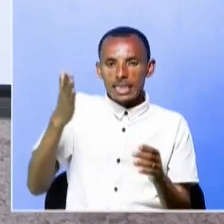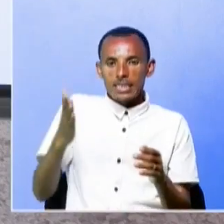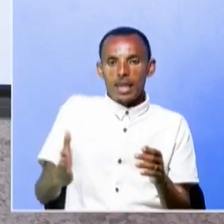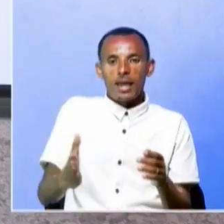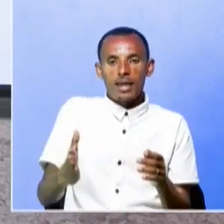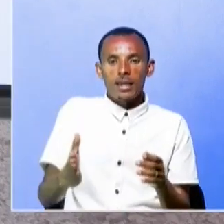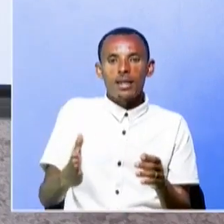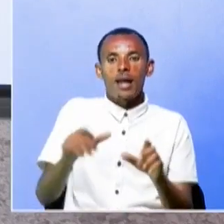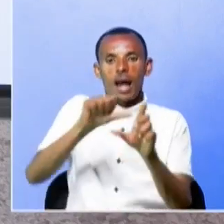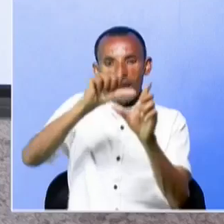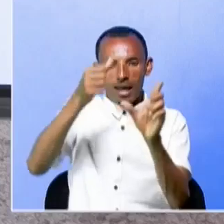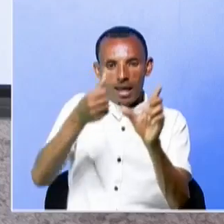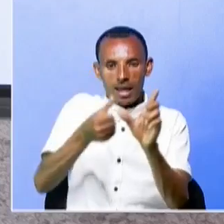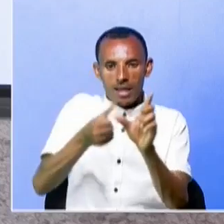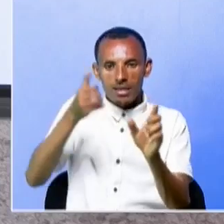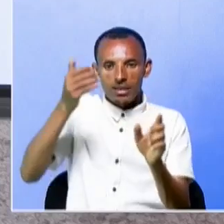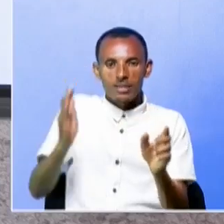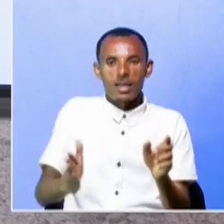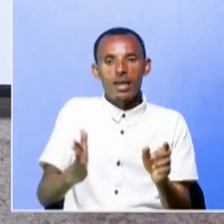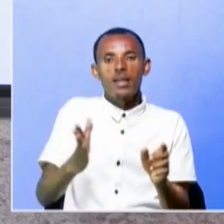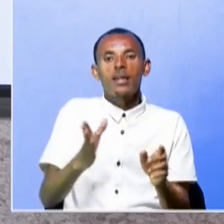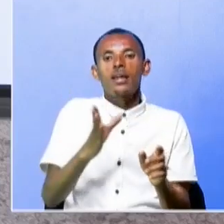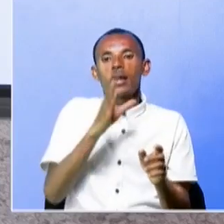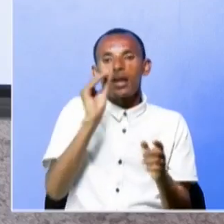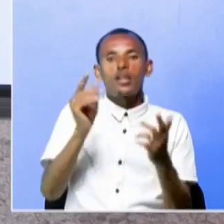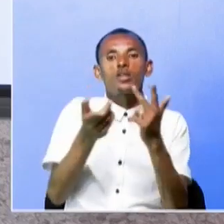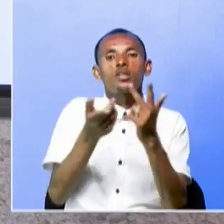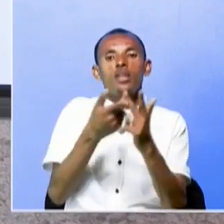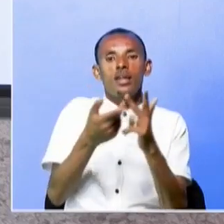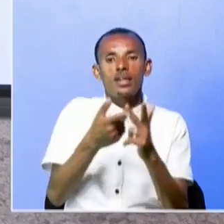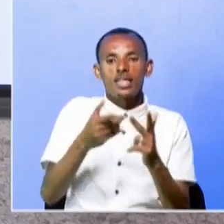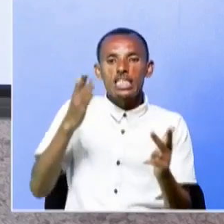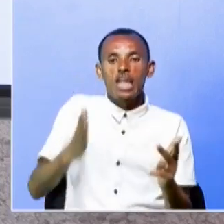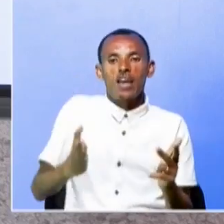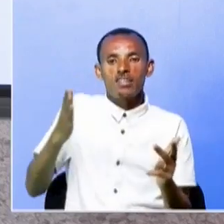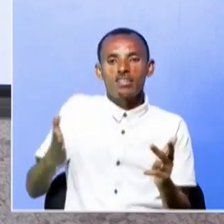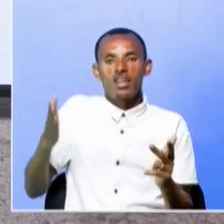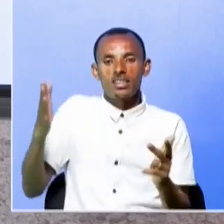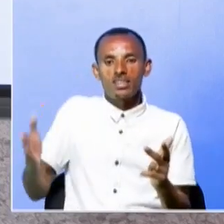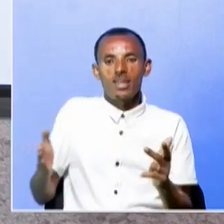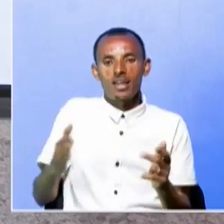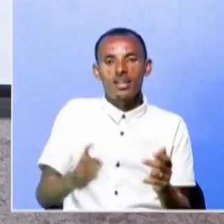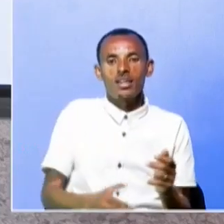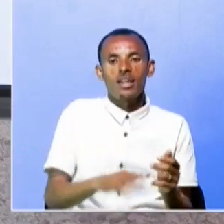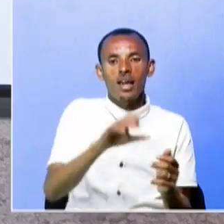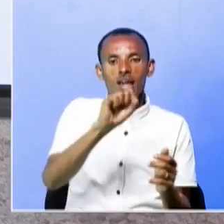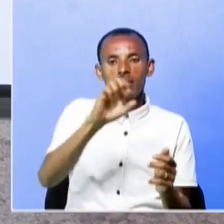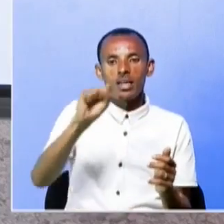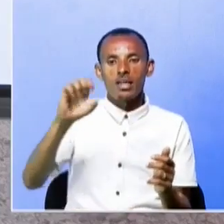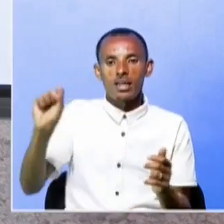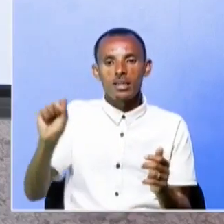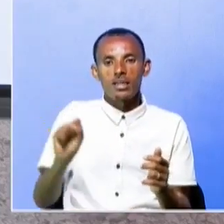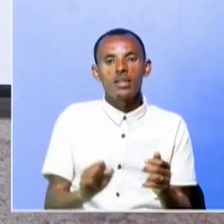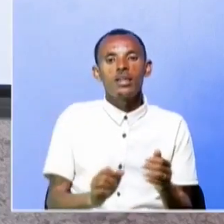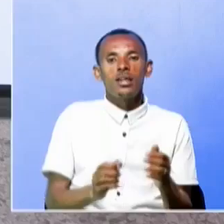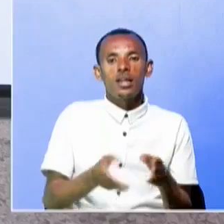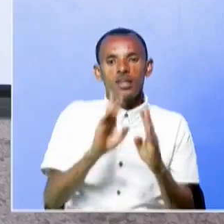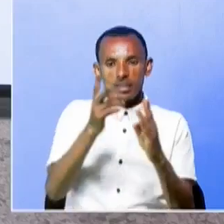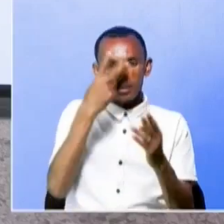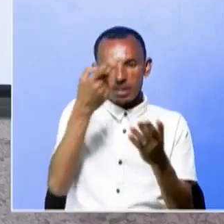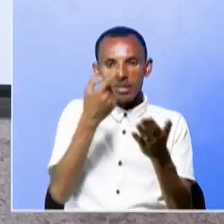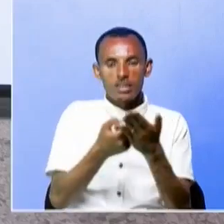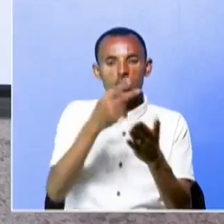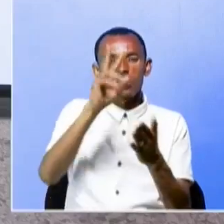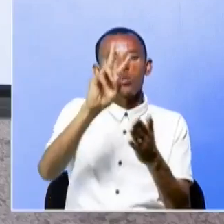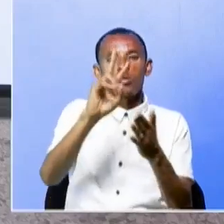side-angle-side similarity theorem. And the third one is side-side-side similarity theorem. Okay, let's see these two